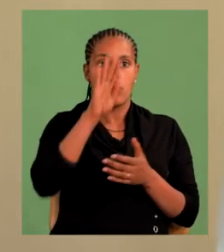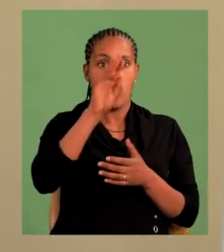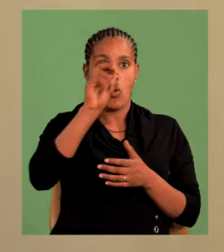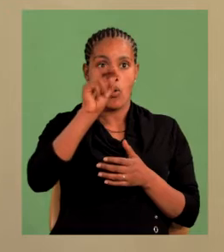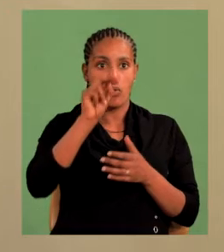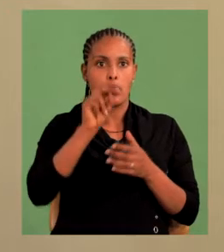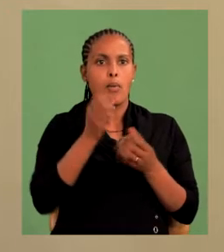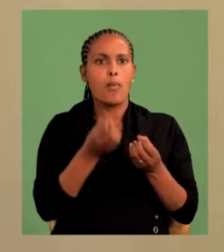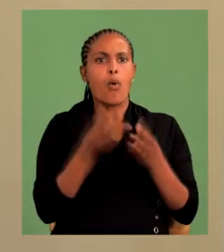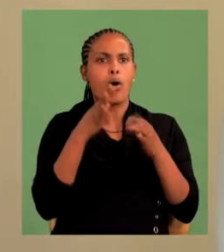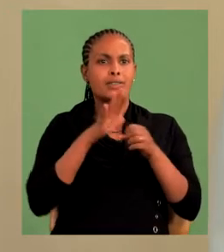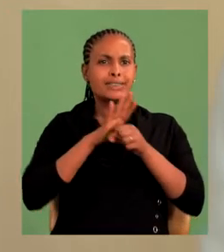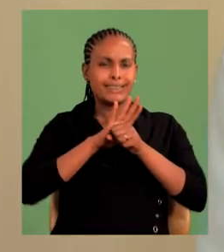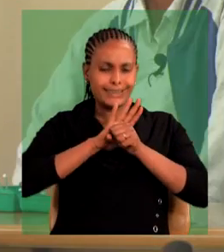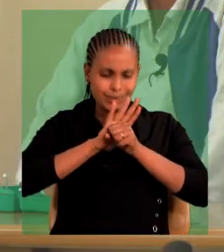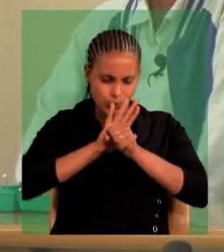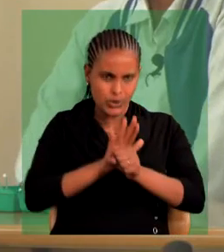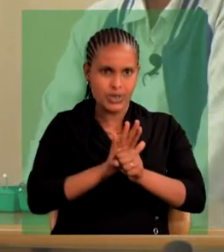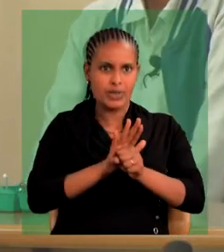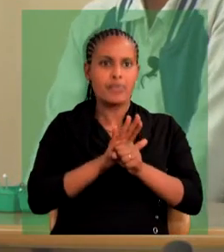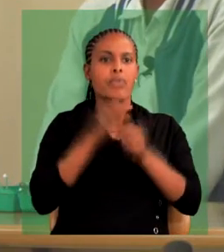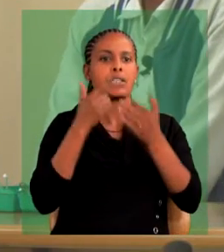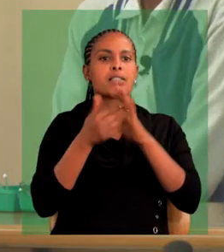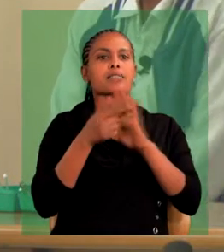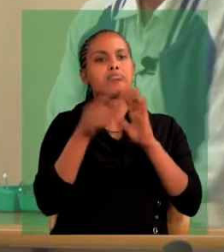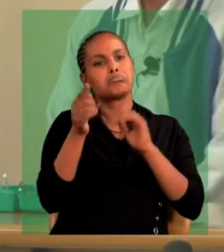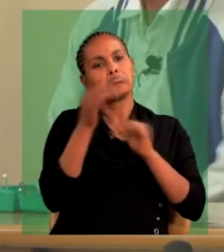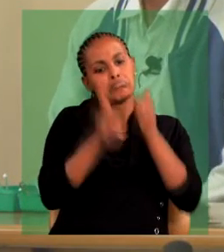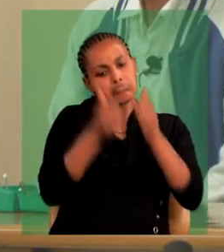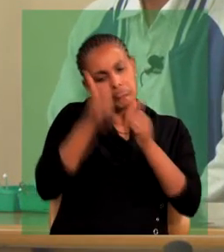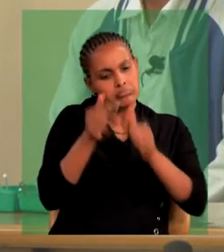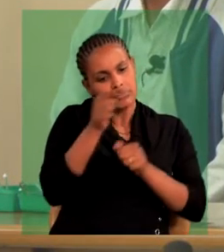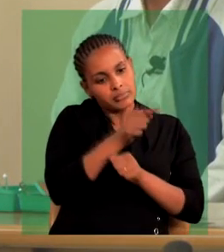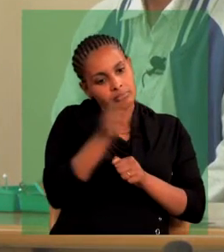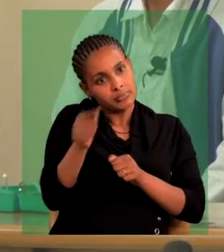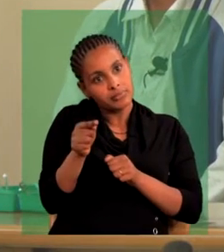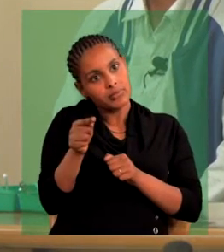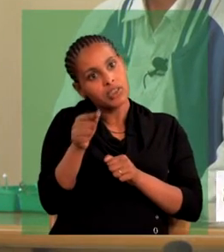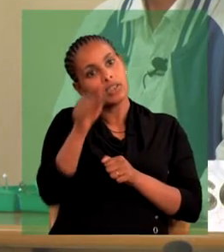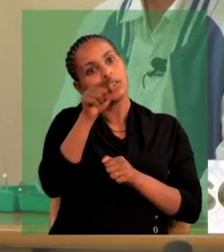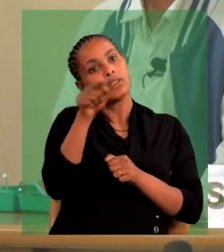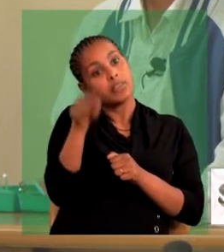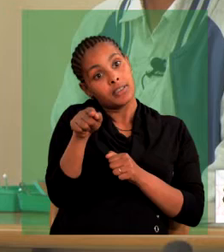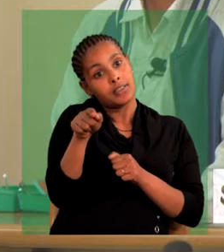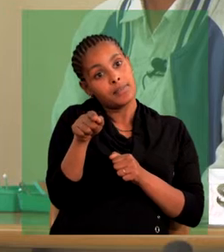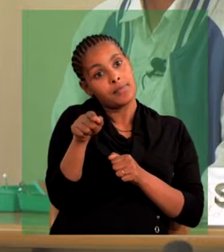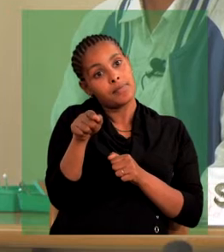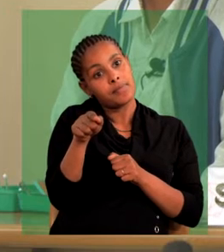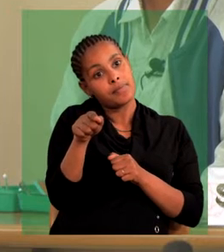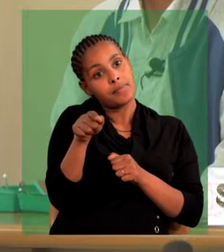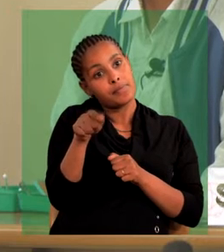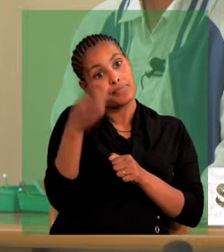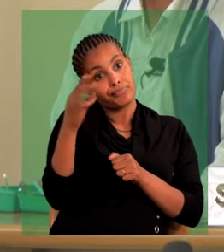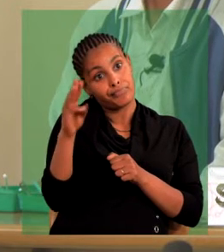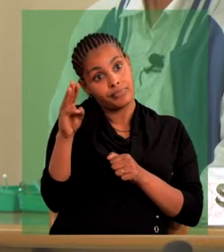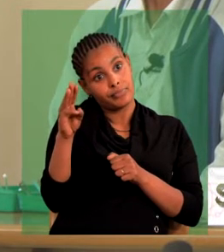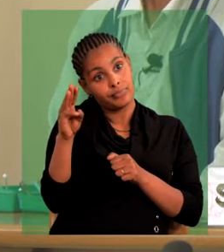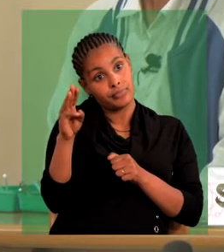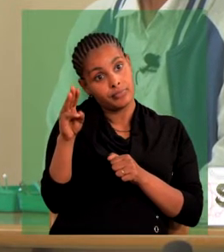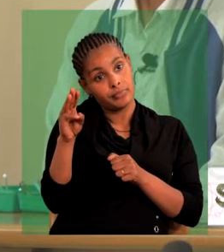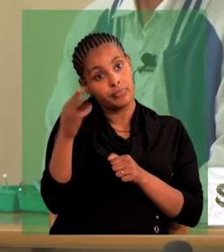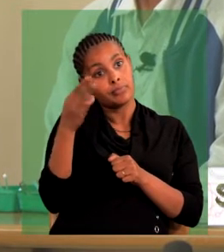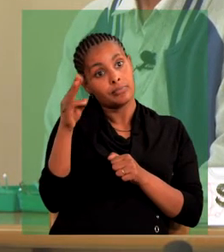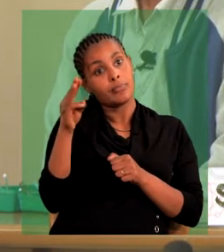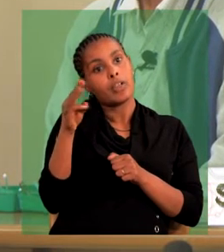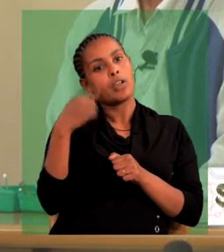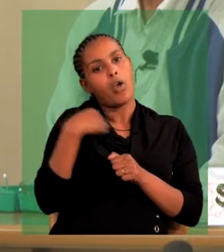more squeezed? In this case or in this case? In this case. In this case it is. So